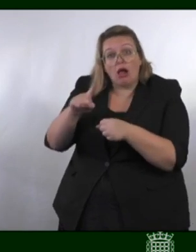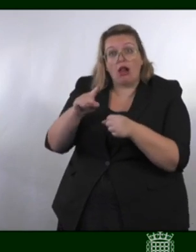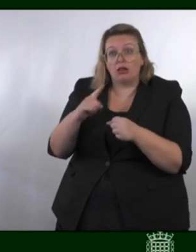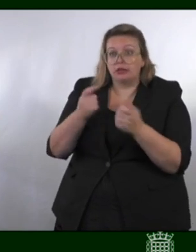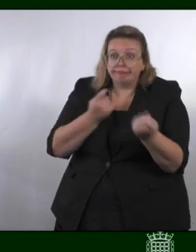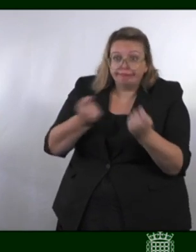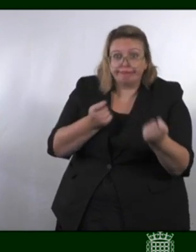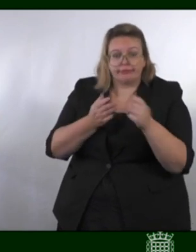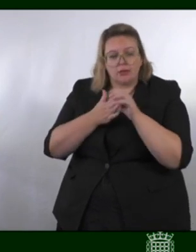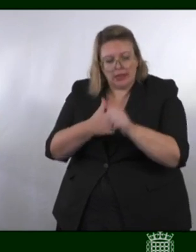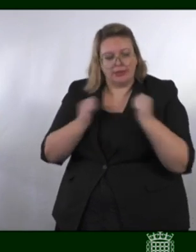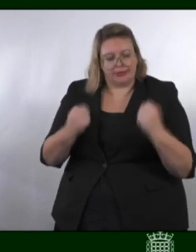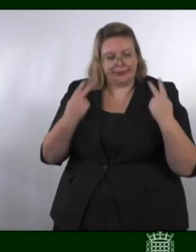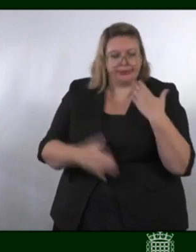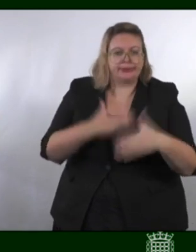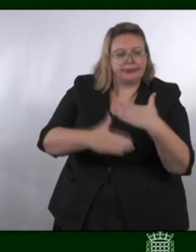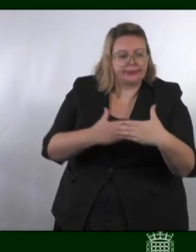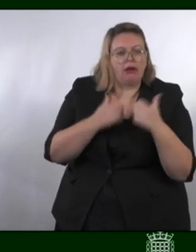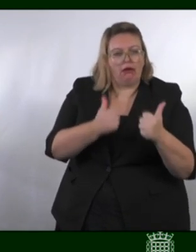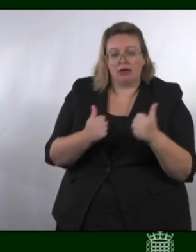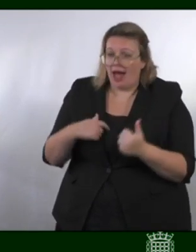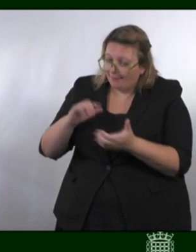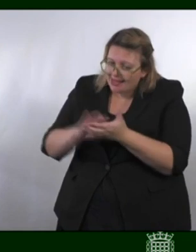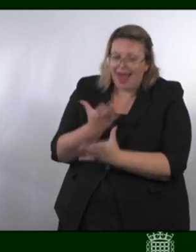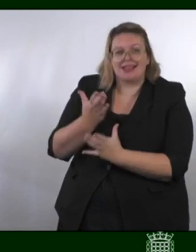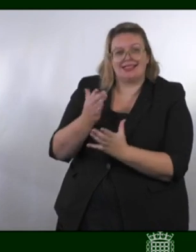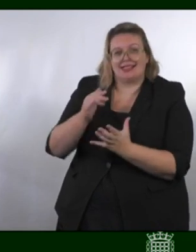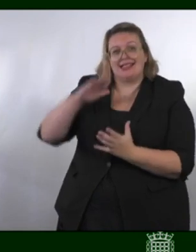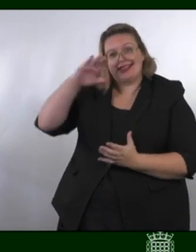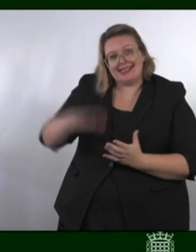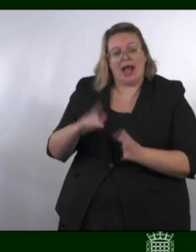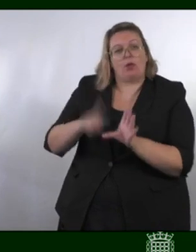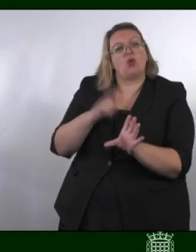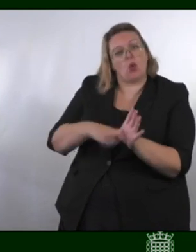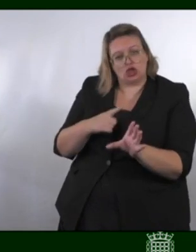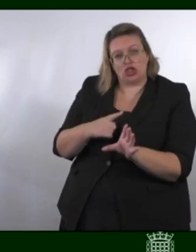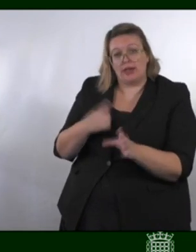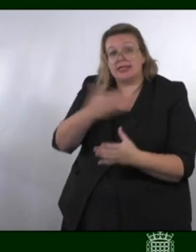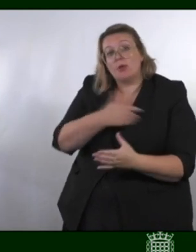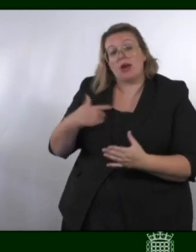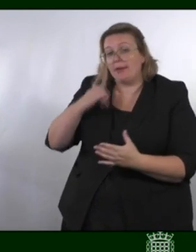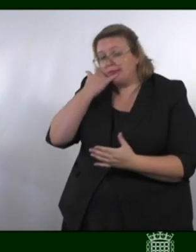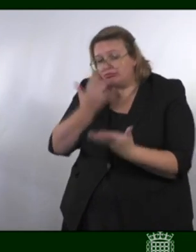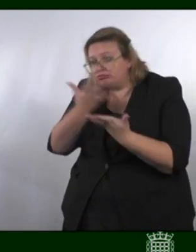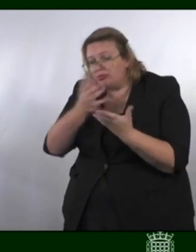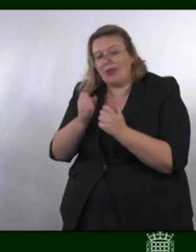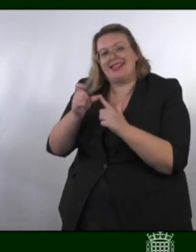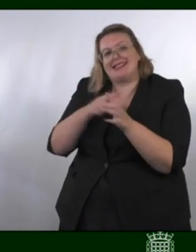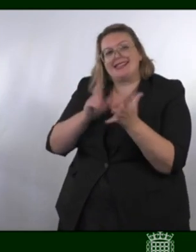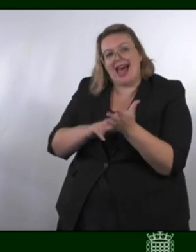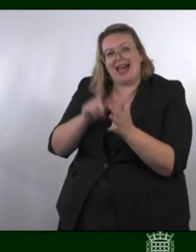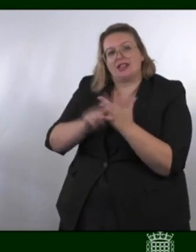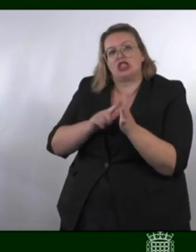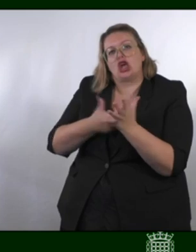delighted that South Yorkshire came on board this morning, had a great conversation with Dan Jarvis last